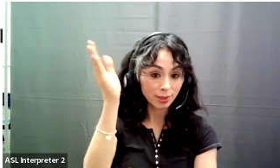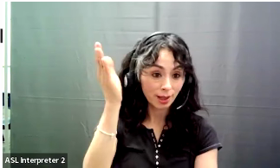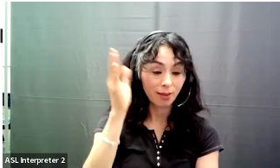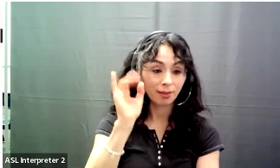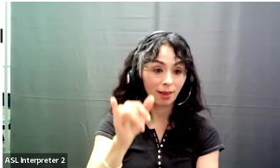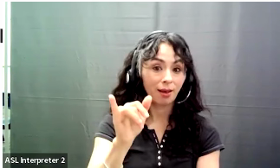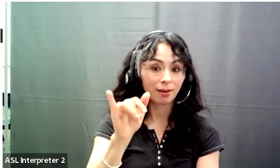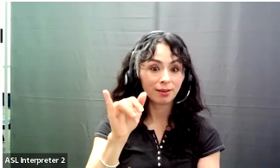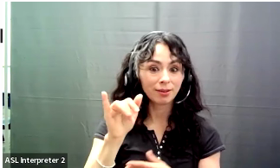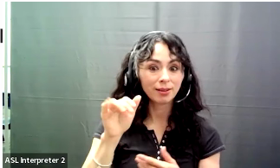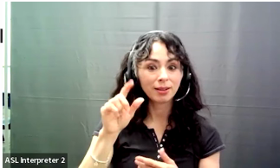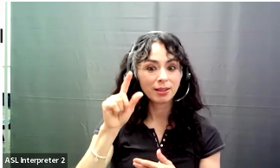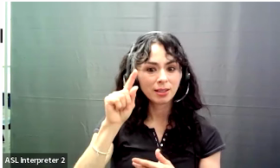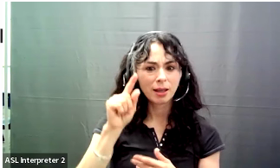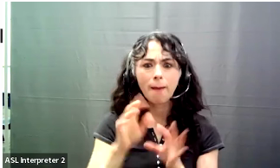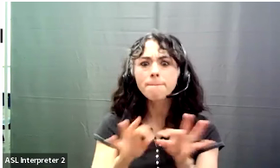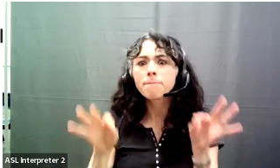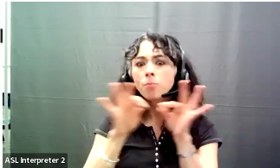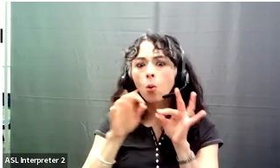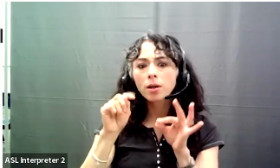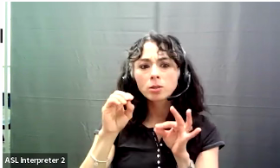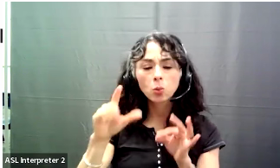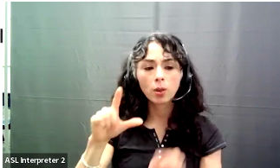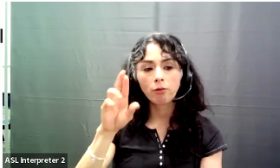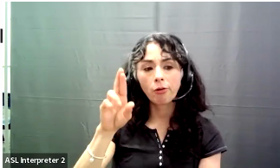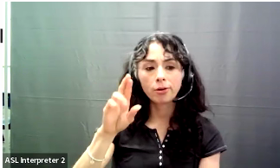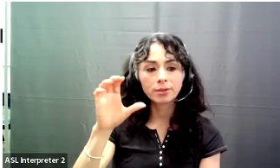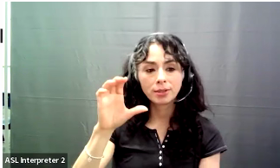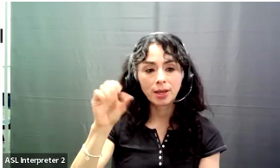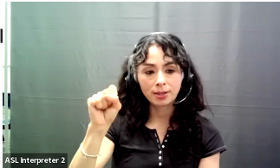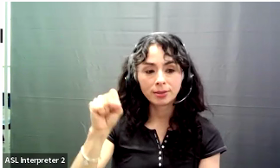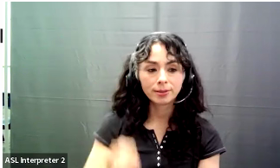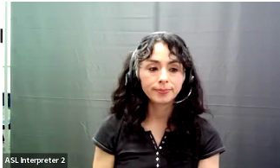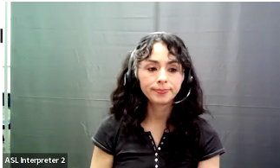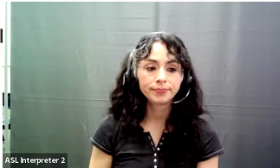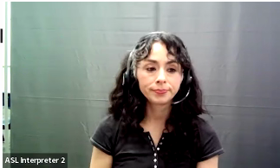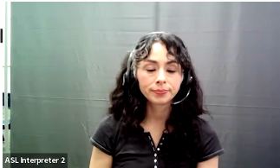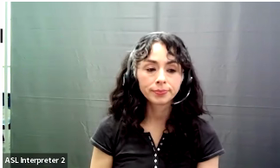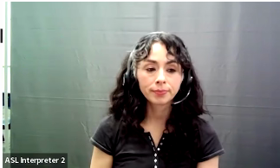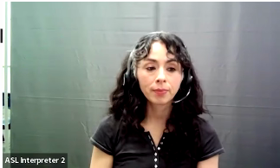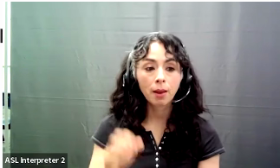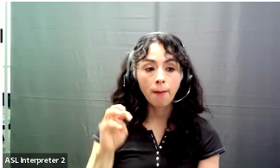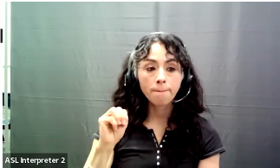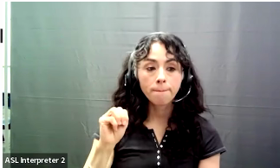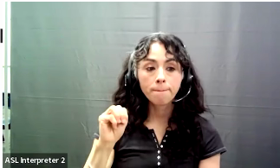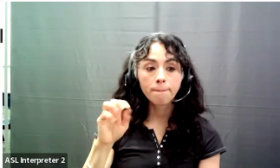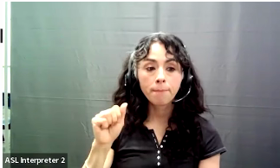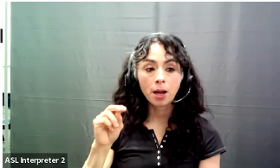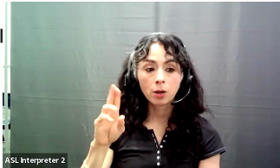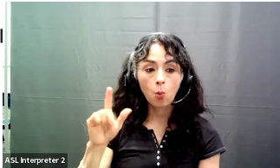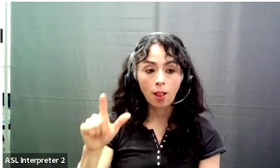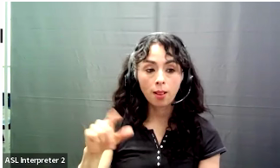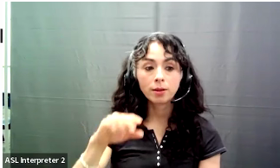presenting all of these tools that are so important from the NRCS. Manuel and Jackie, both of